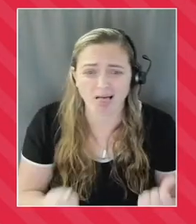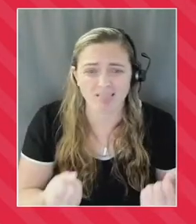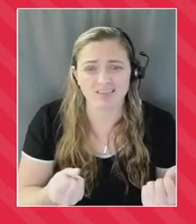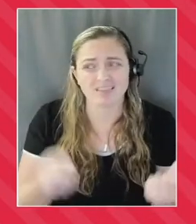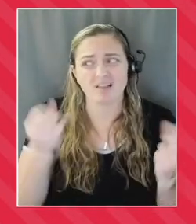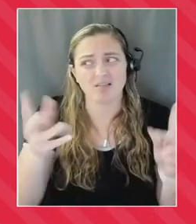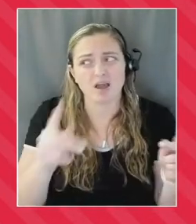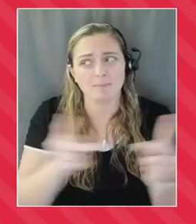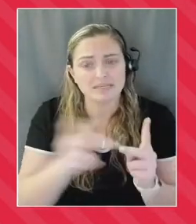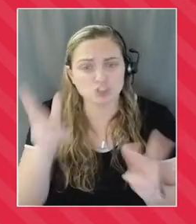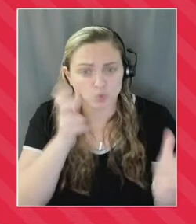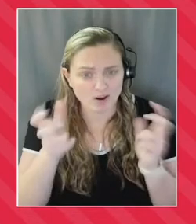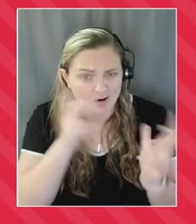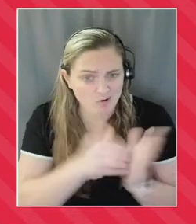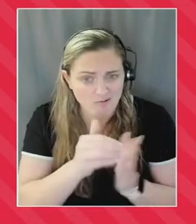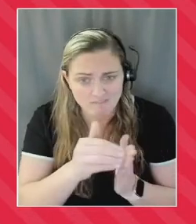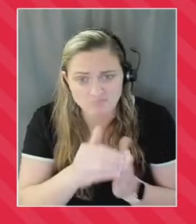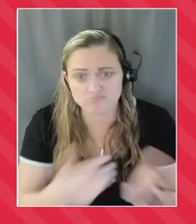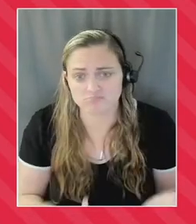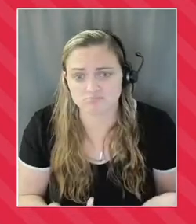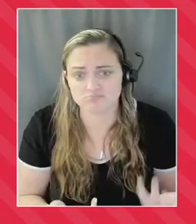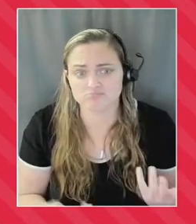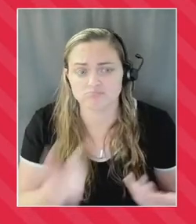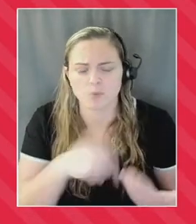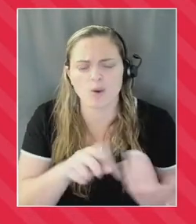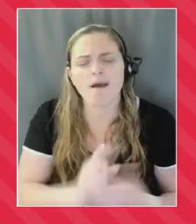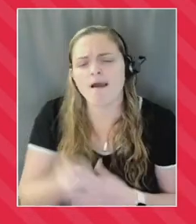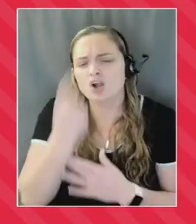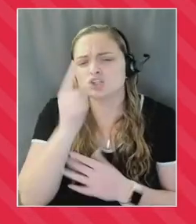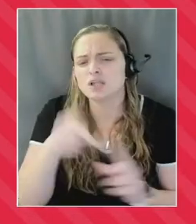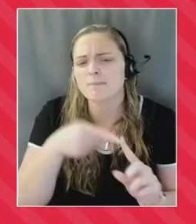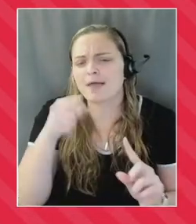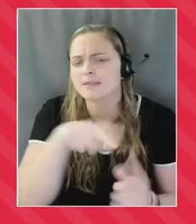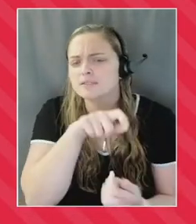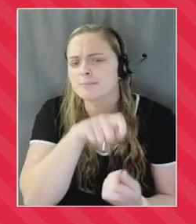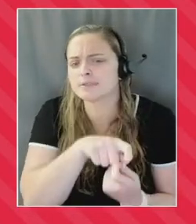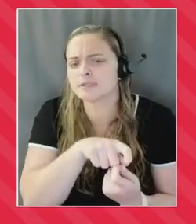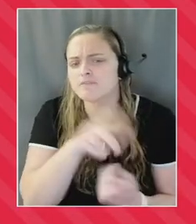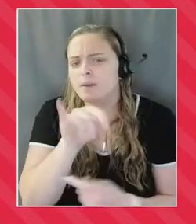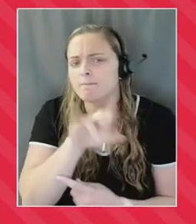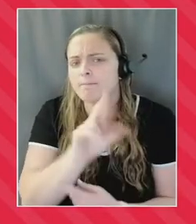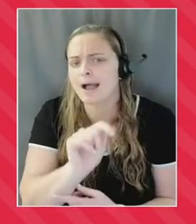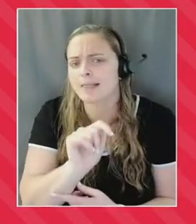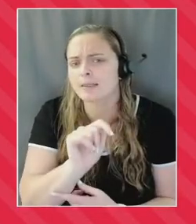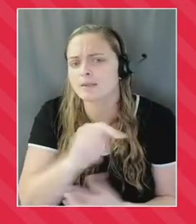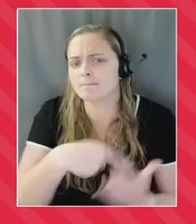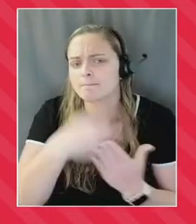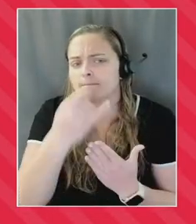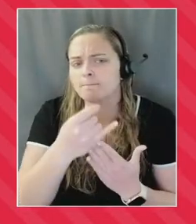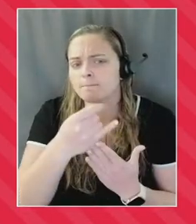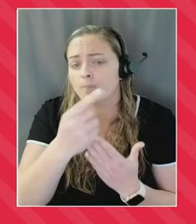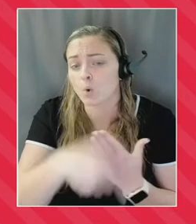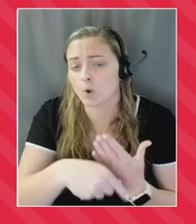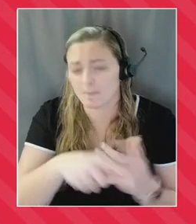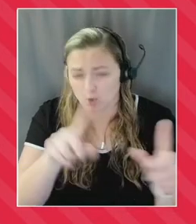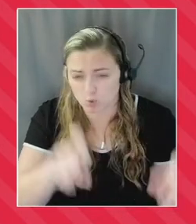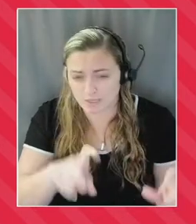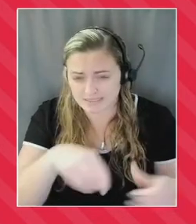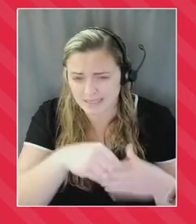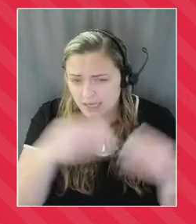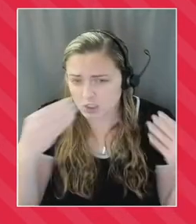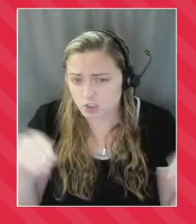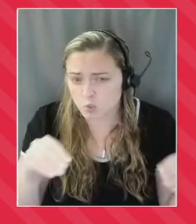often hear. And from what I understand about this particular pilot, that you're testing in-store marketing and